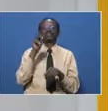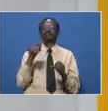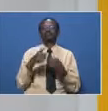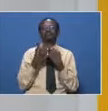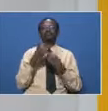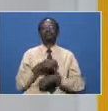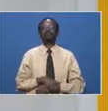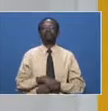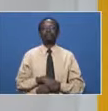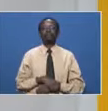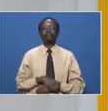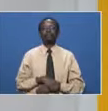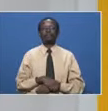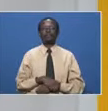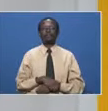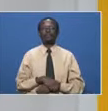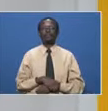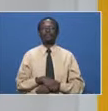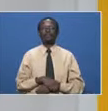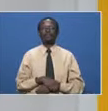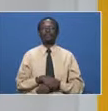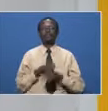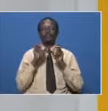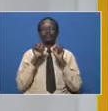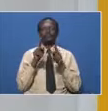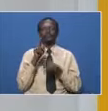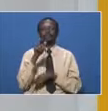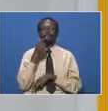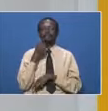said, the people